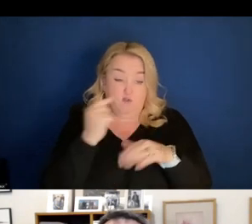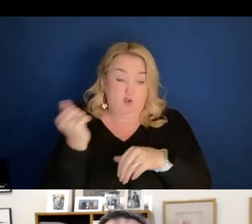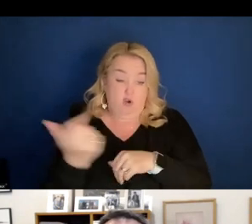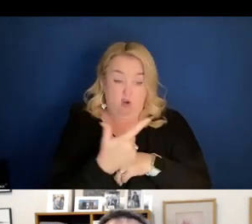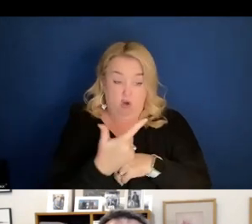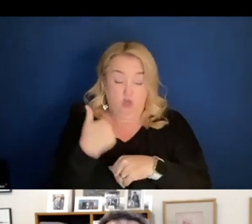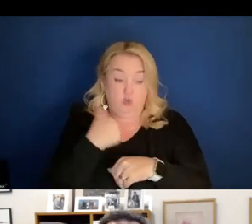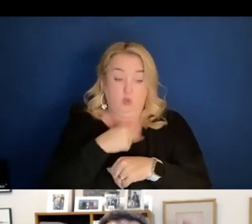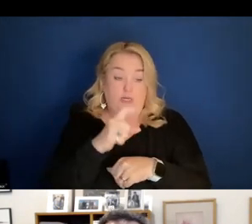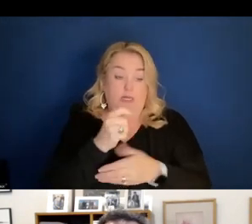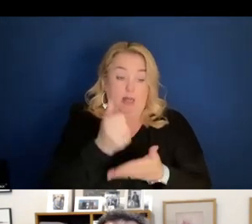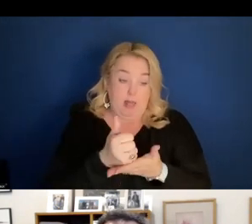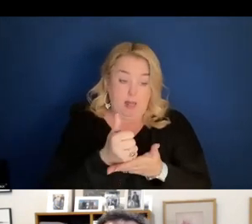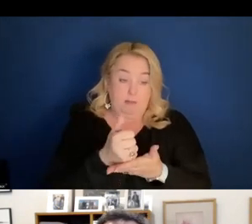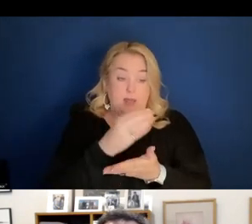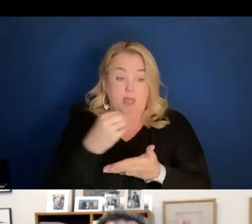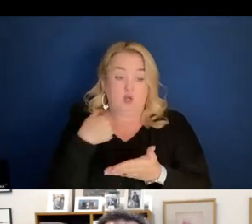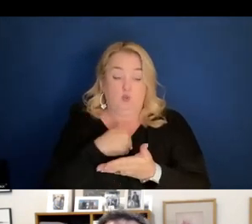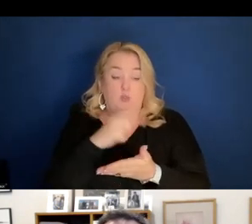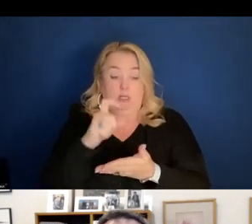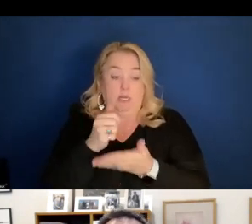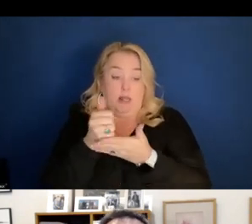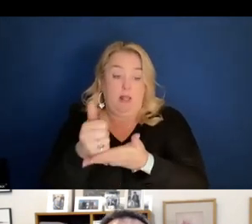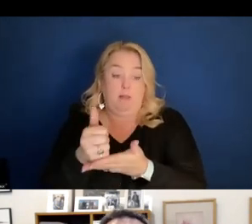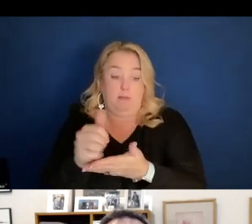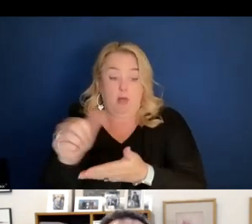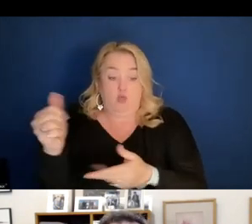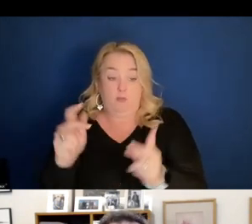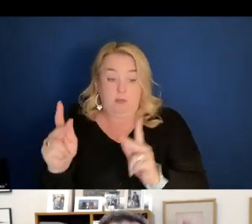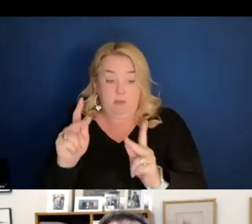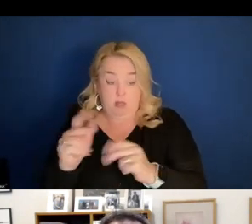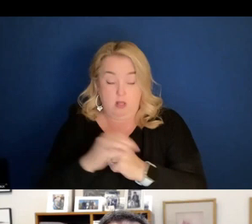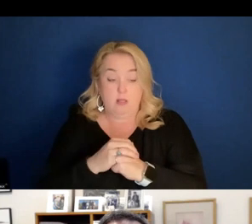can all help others facing similar challenges.